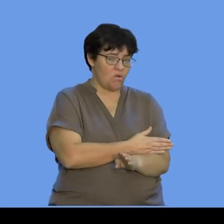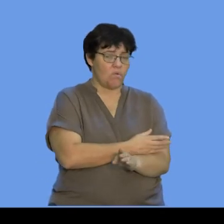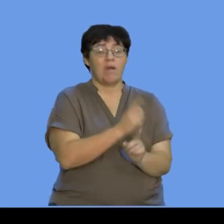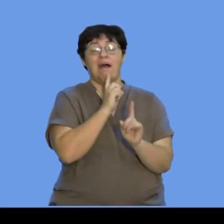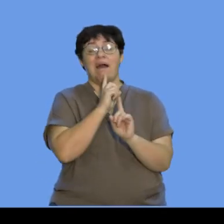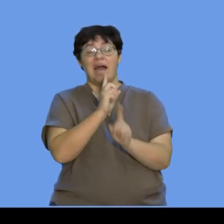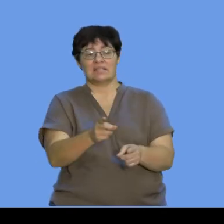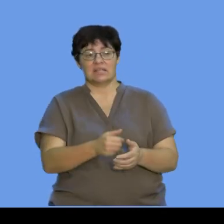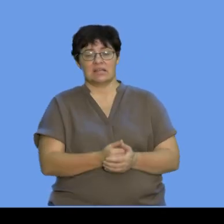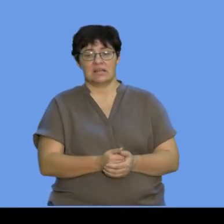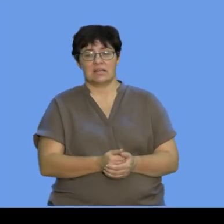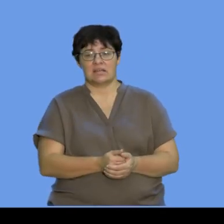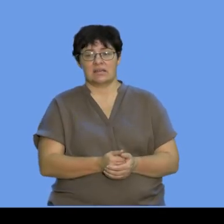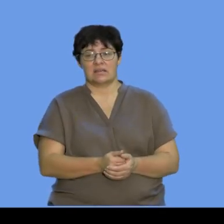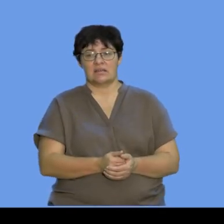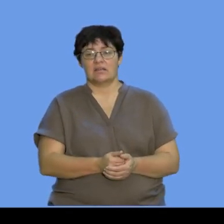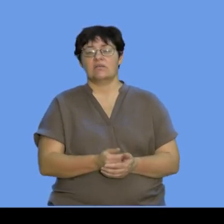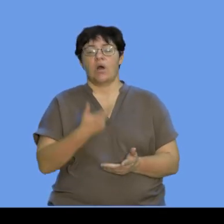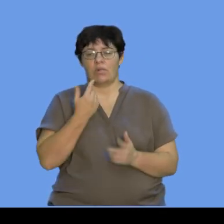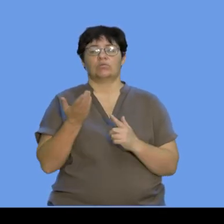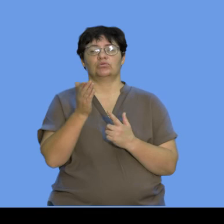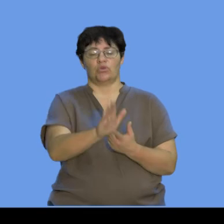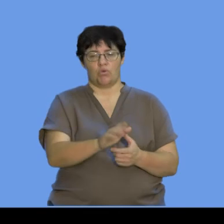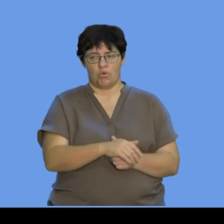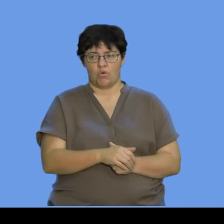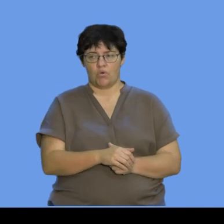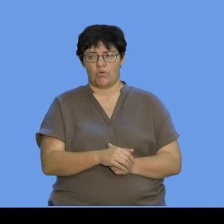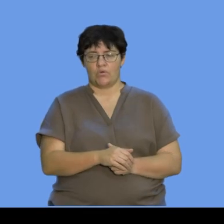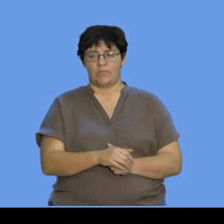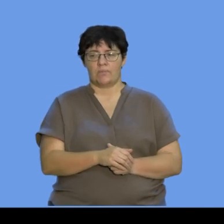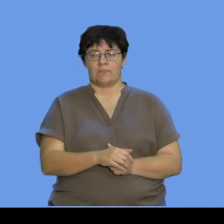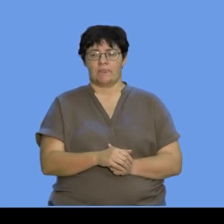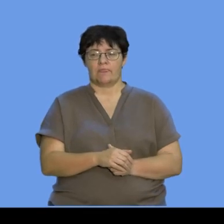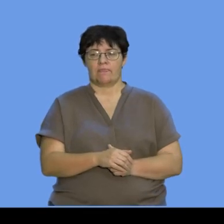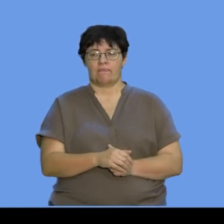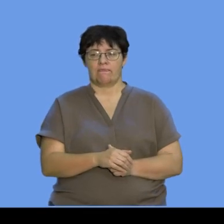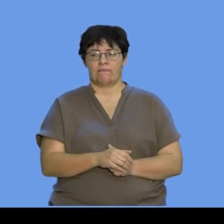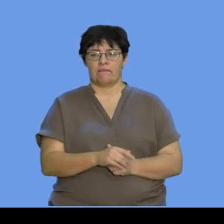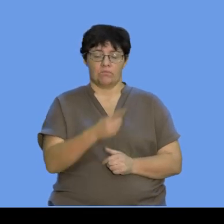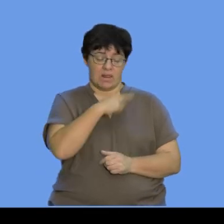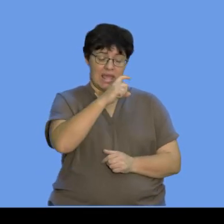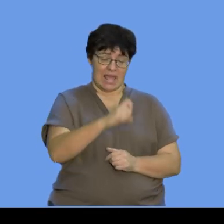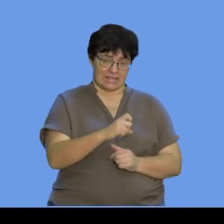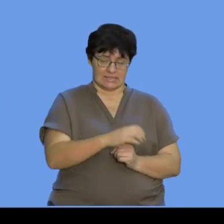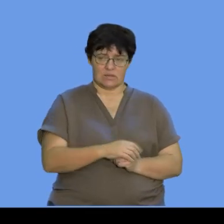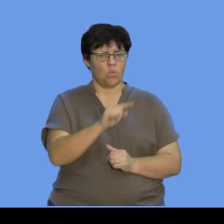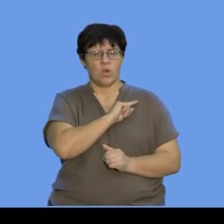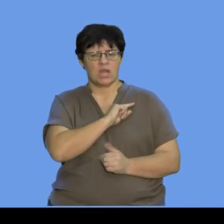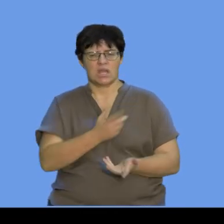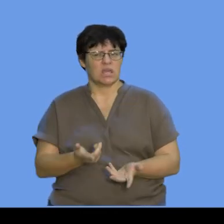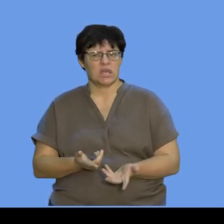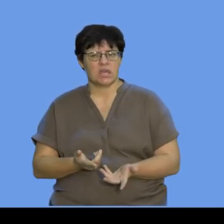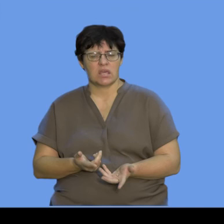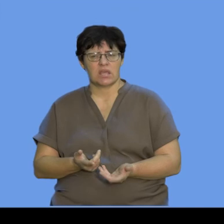I can even answer this thing that they want here, I'm just going to show you these angles, right? So this is going to be